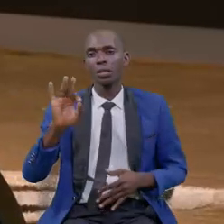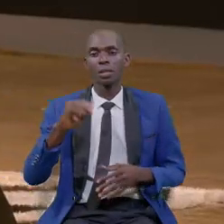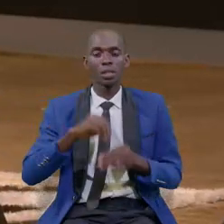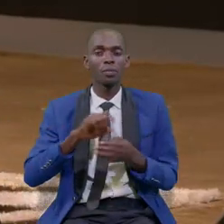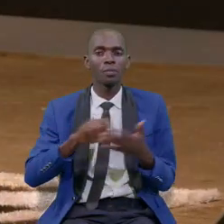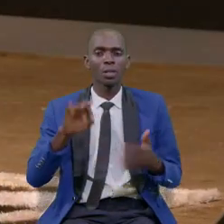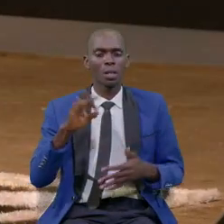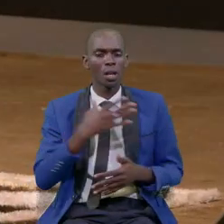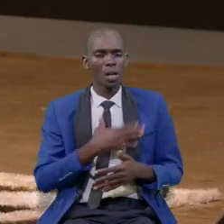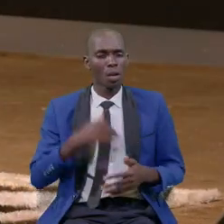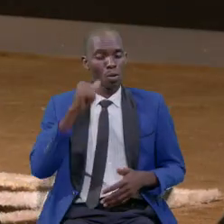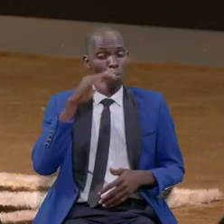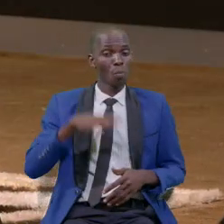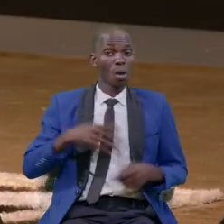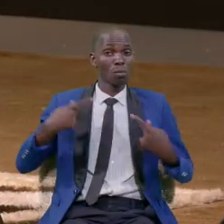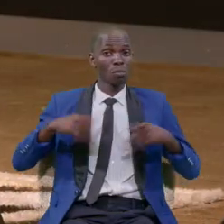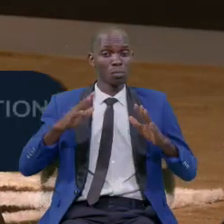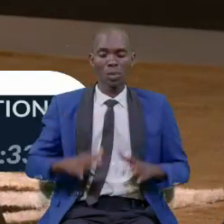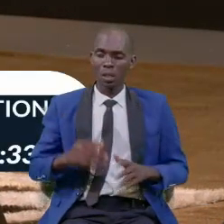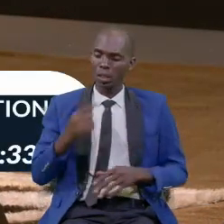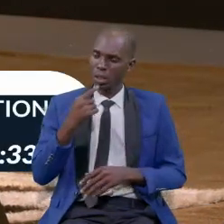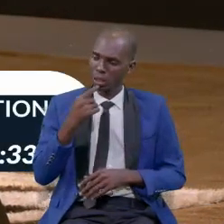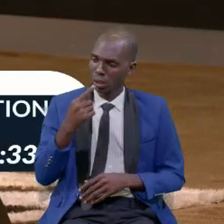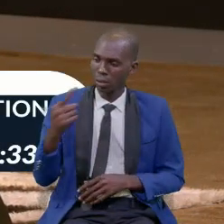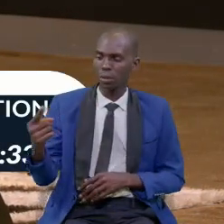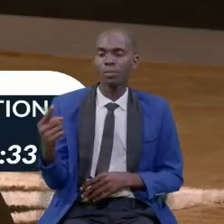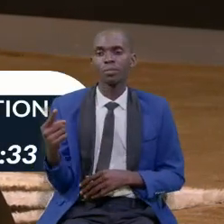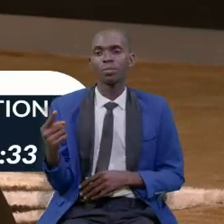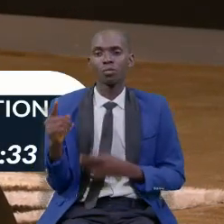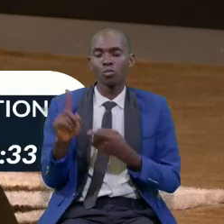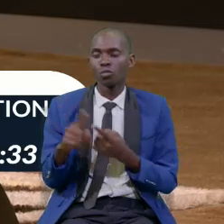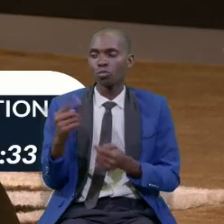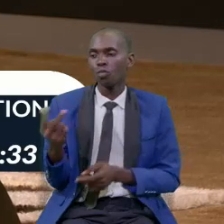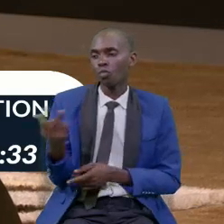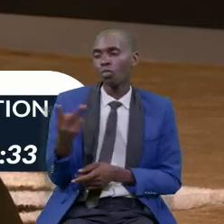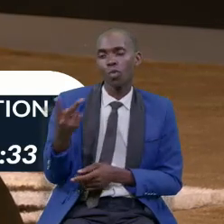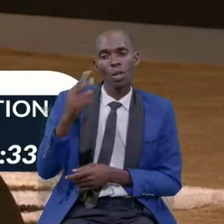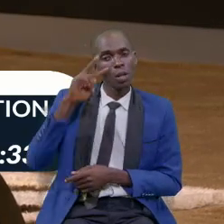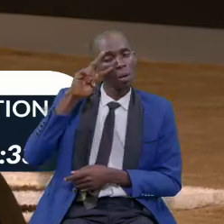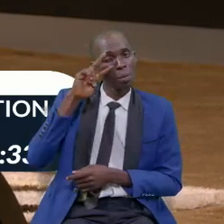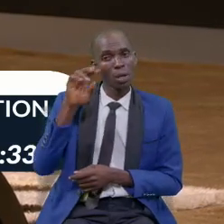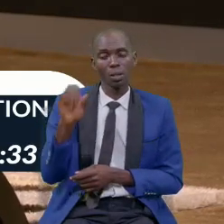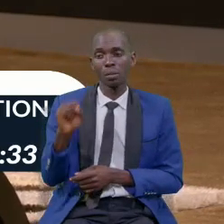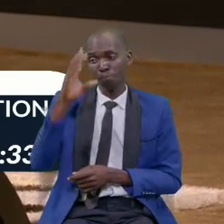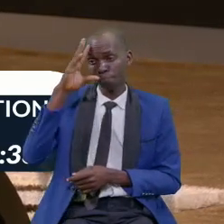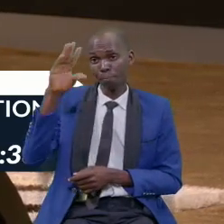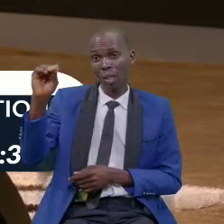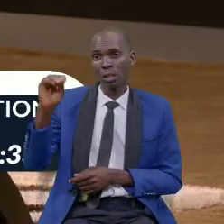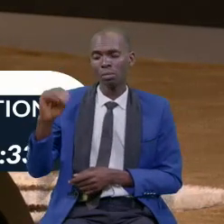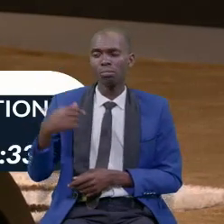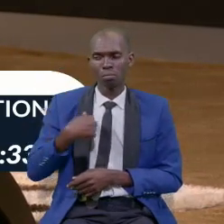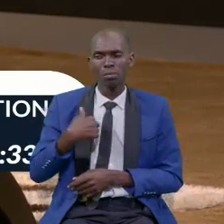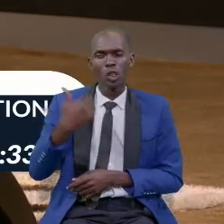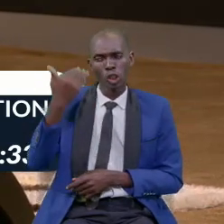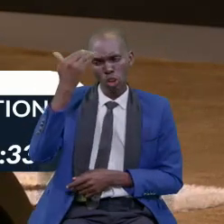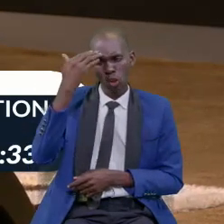verse 9, she said, and she said unto them, unto the men, I know